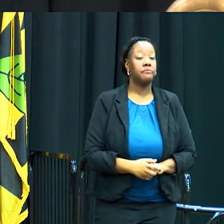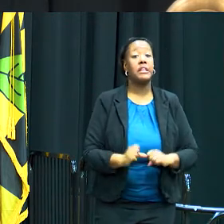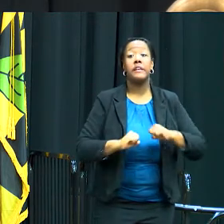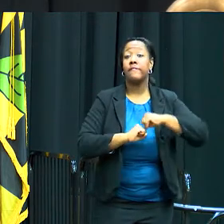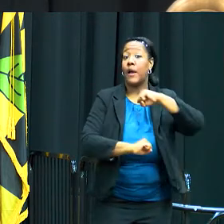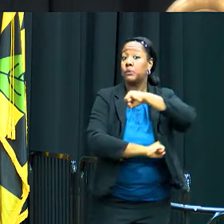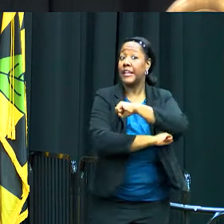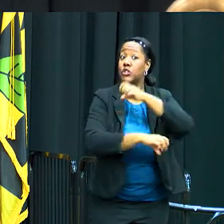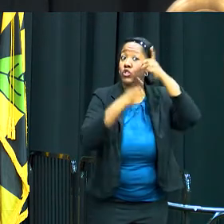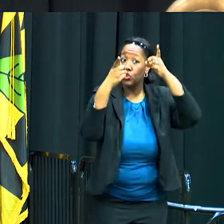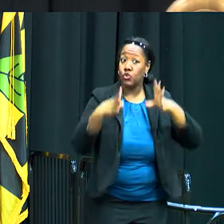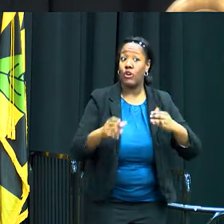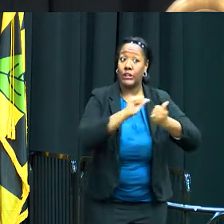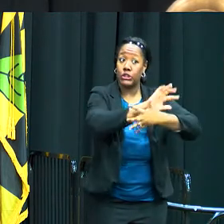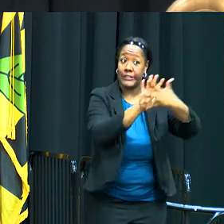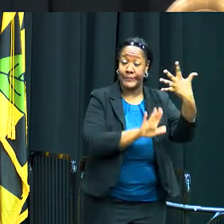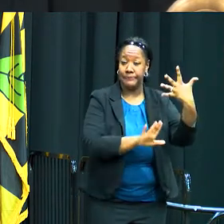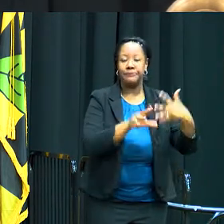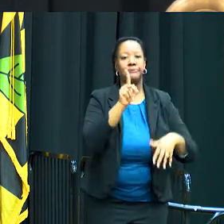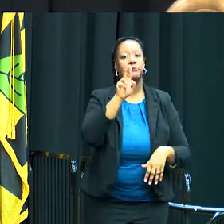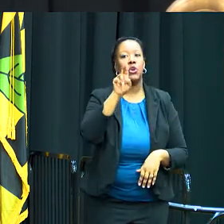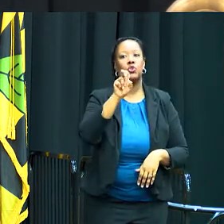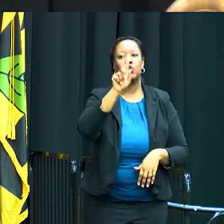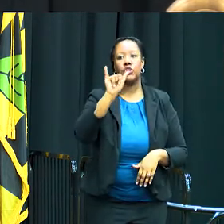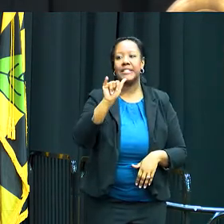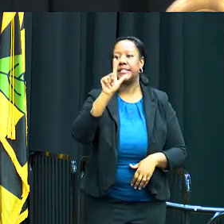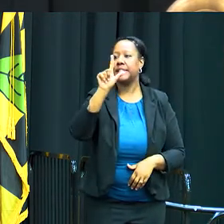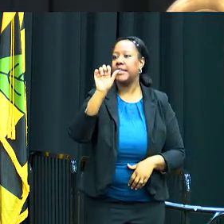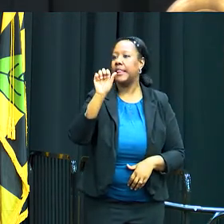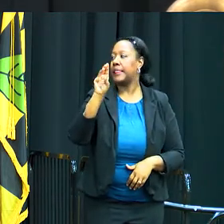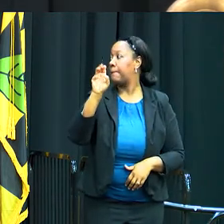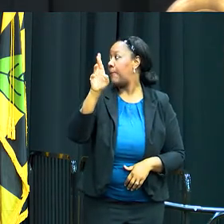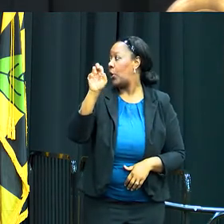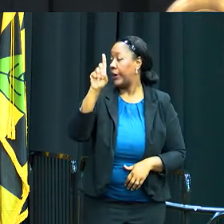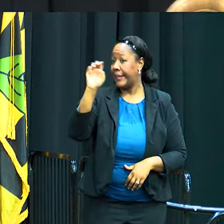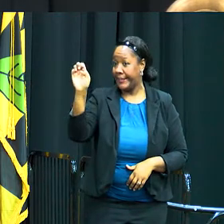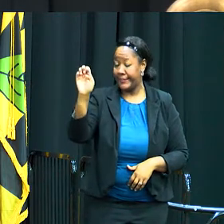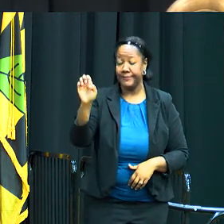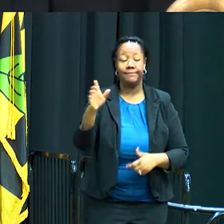Foundation Directors, Ms. Christy Lombardi.